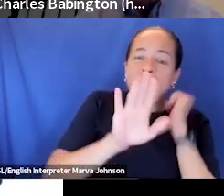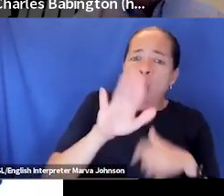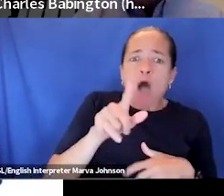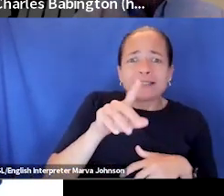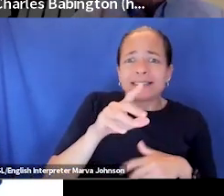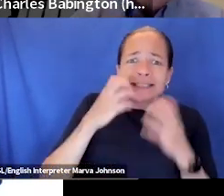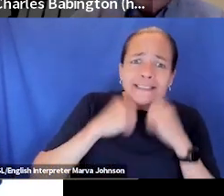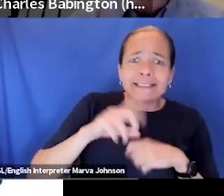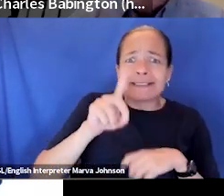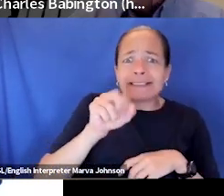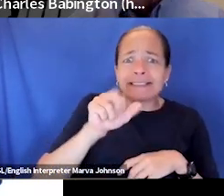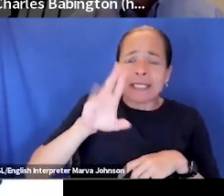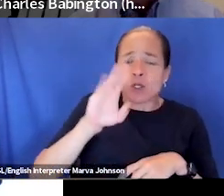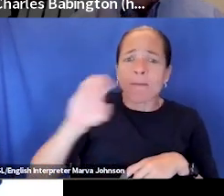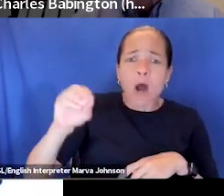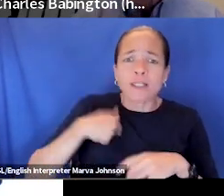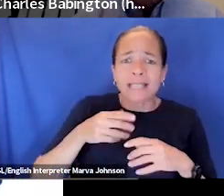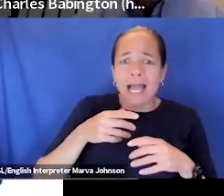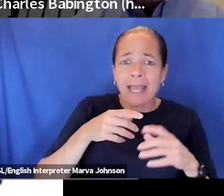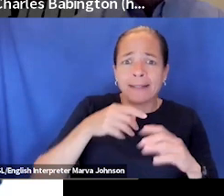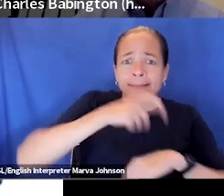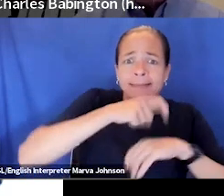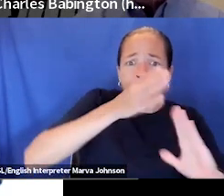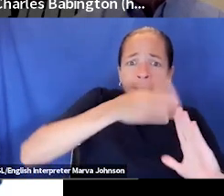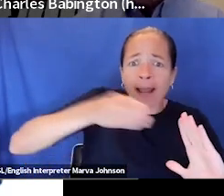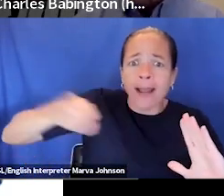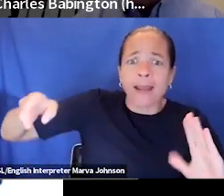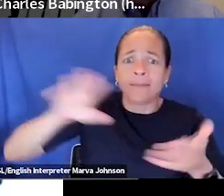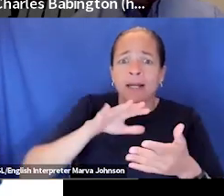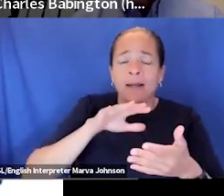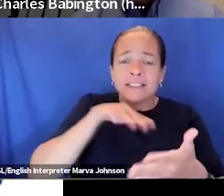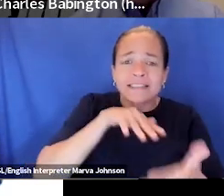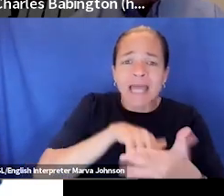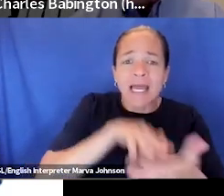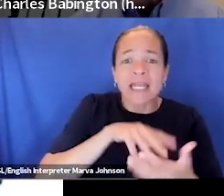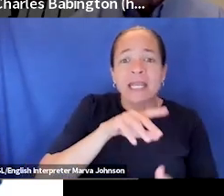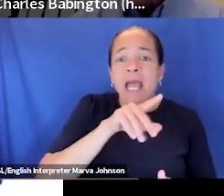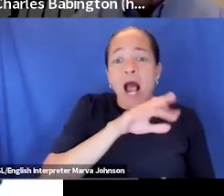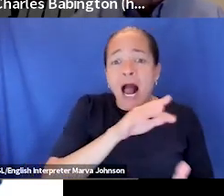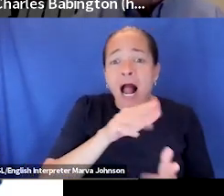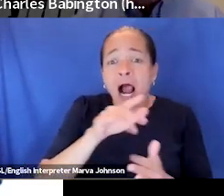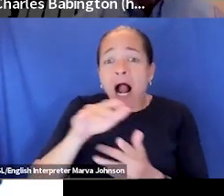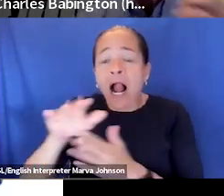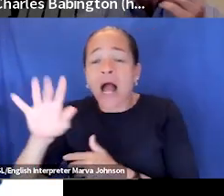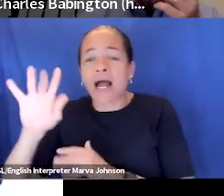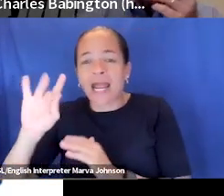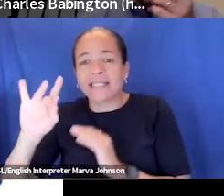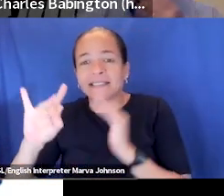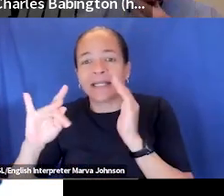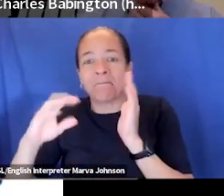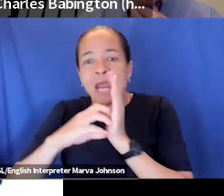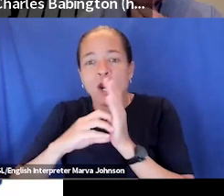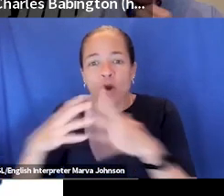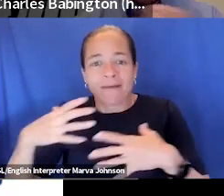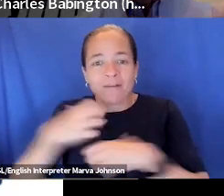this, and I talked to all these people. And then the 18th paragraph, you say, I've concluded we should change IT vendors. If